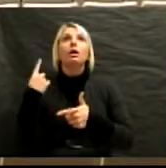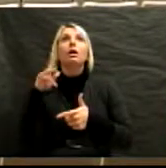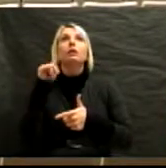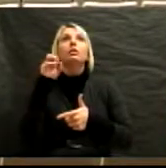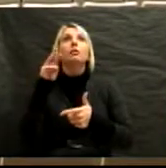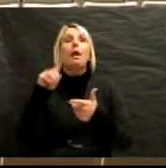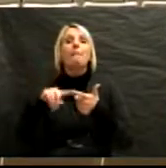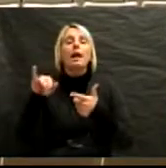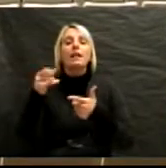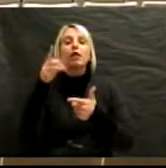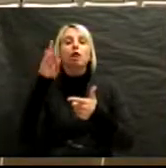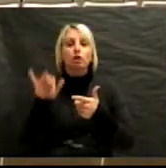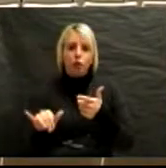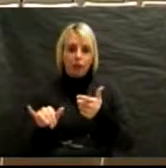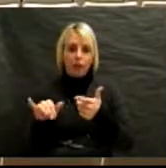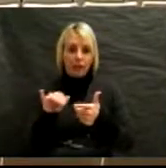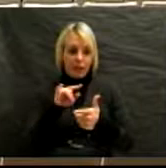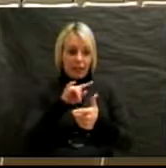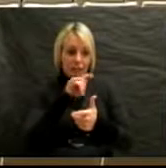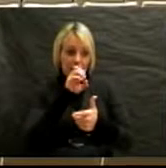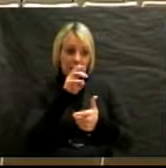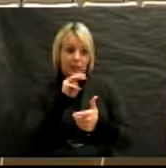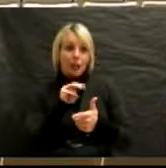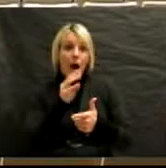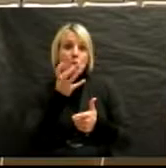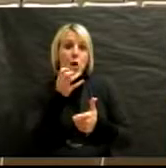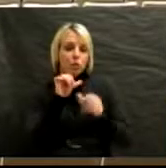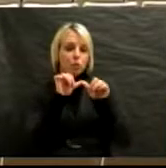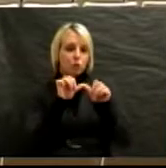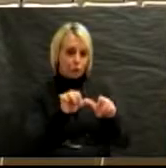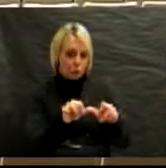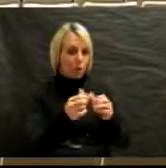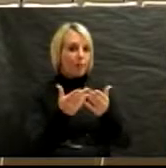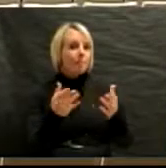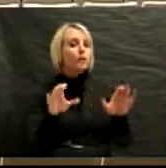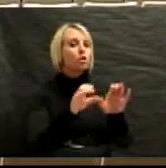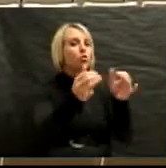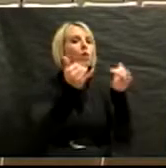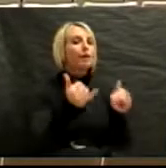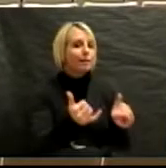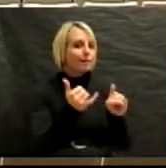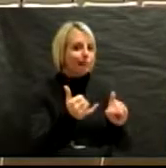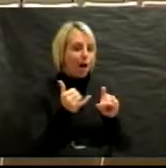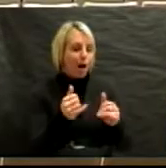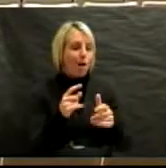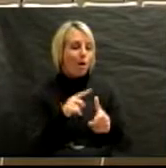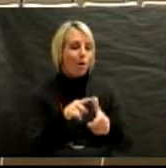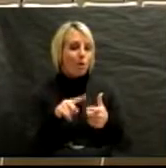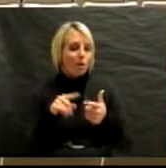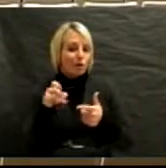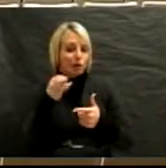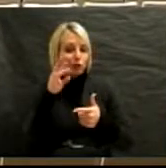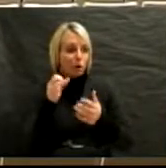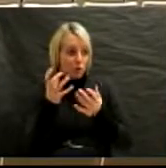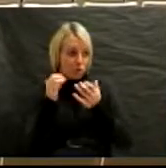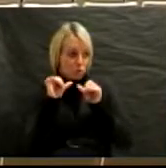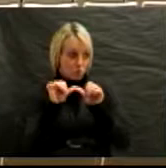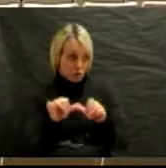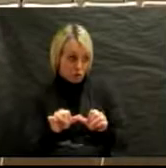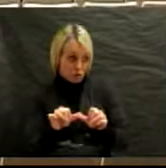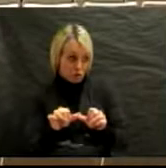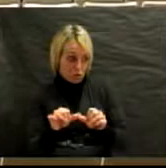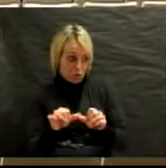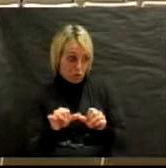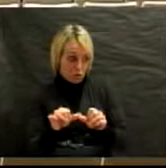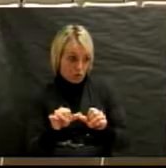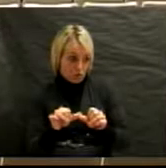in continuing on in the things he's doing currently, so I know he's interested in staying. Jerry, do you continue to have that interest? Anybody else with an interest? There is